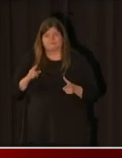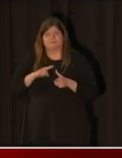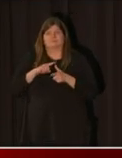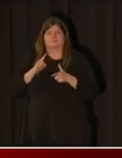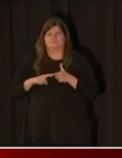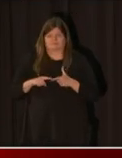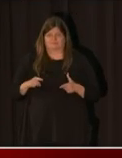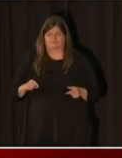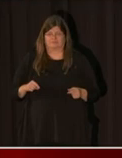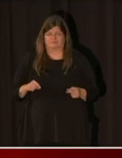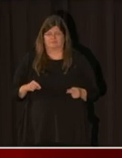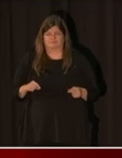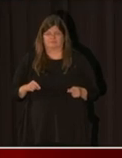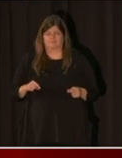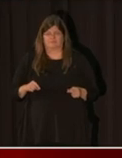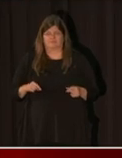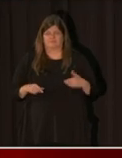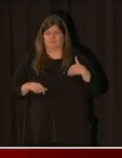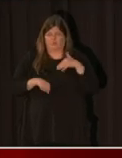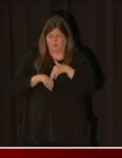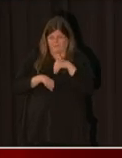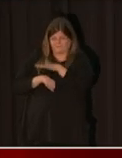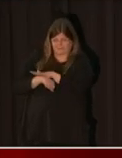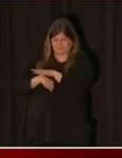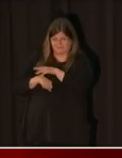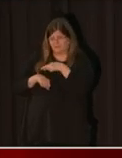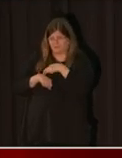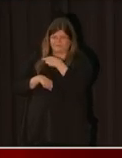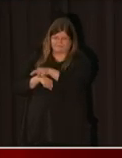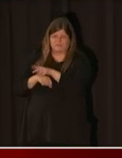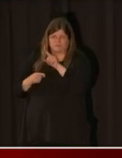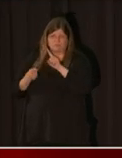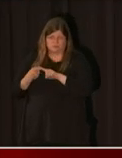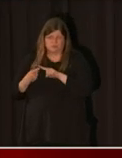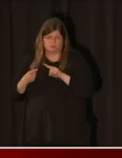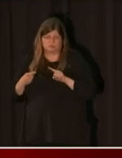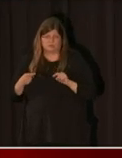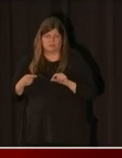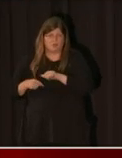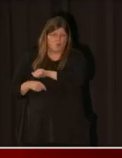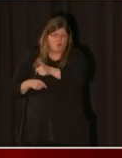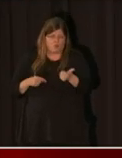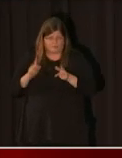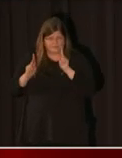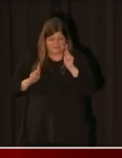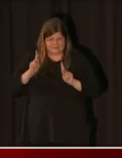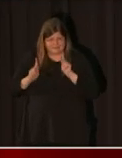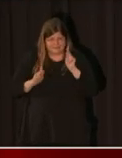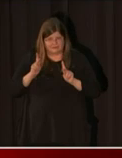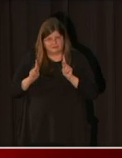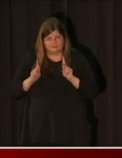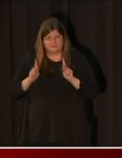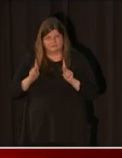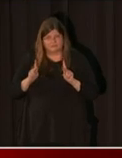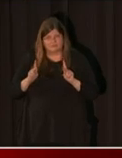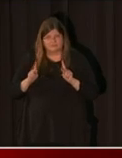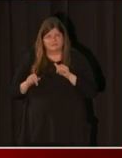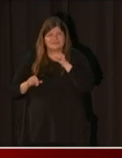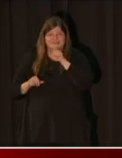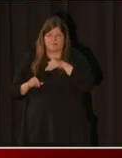we referred people, as we would in any other case, to those